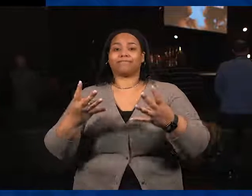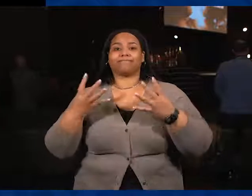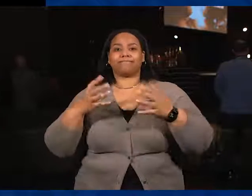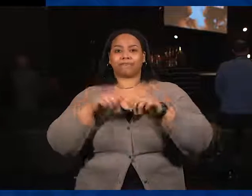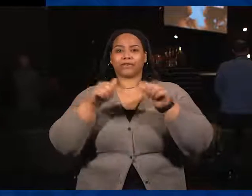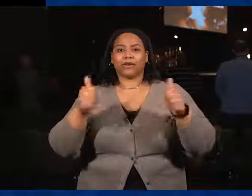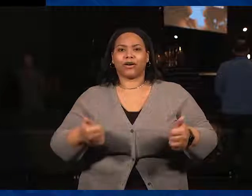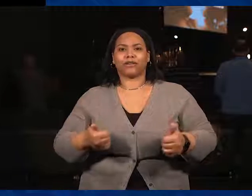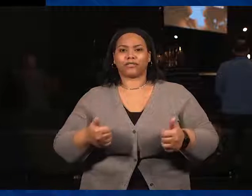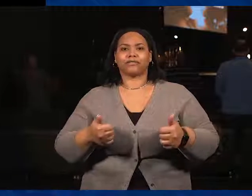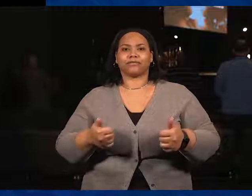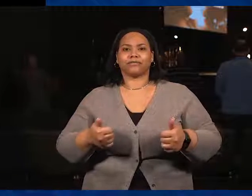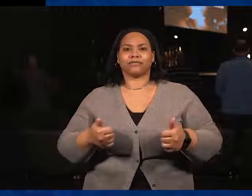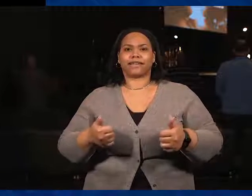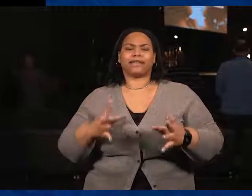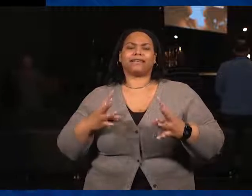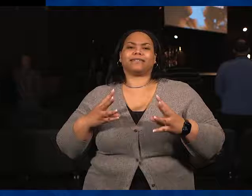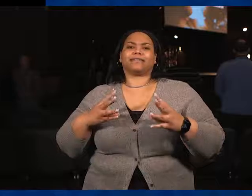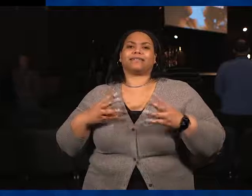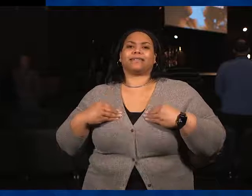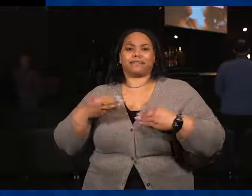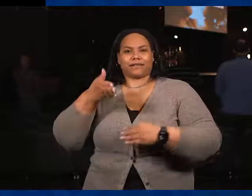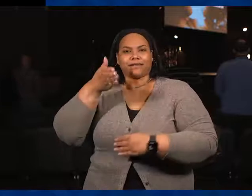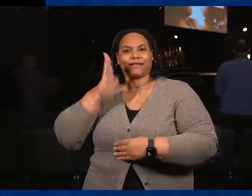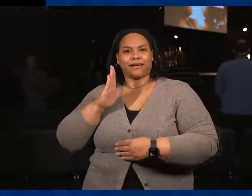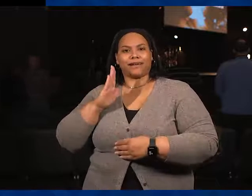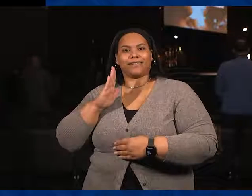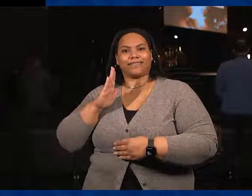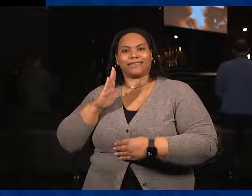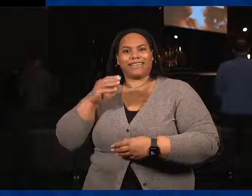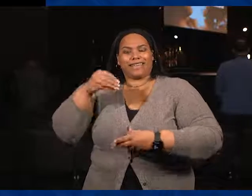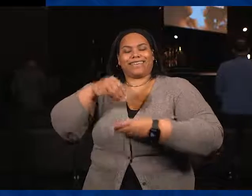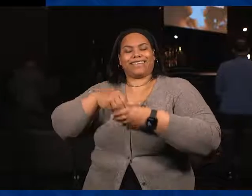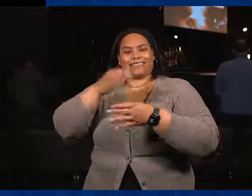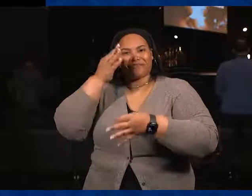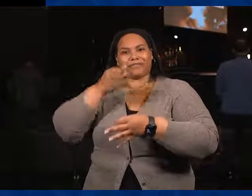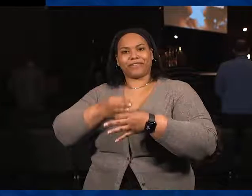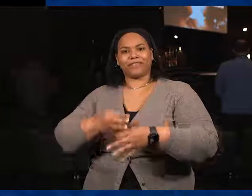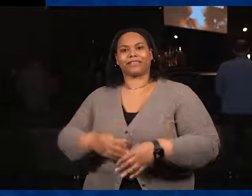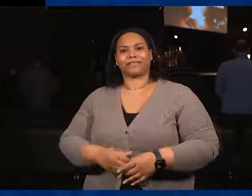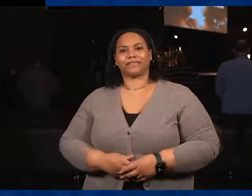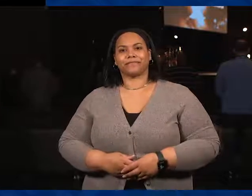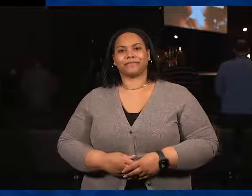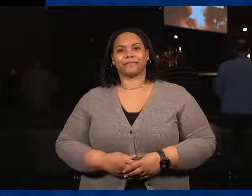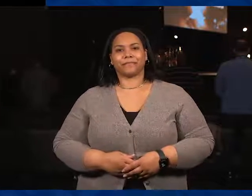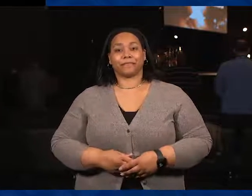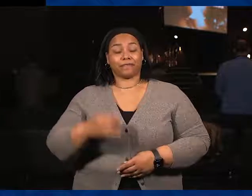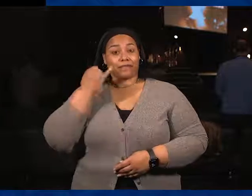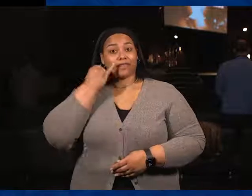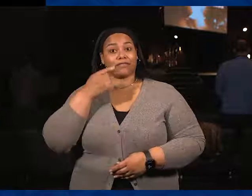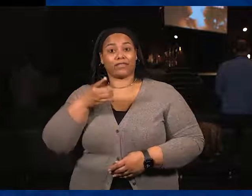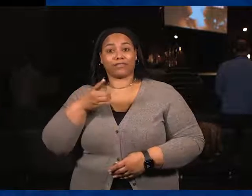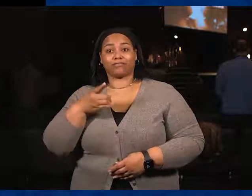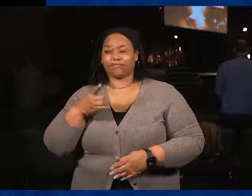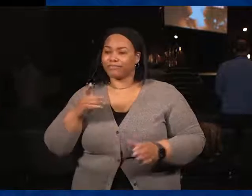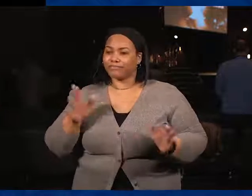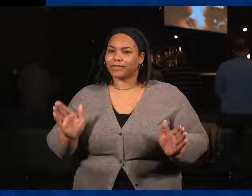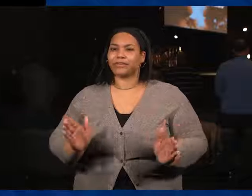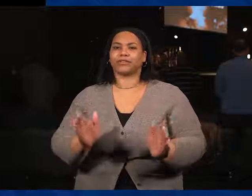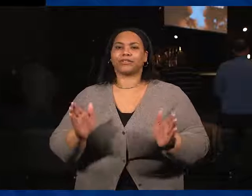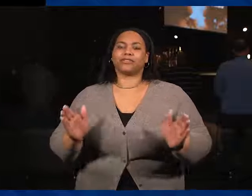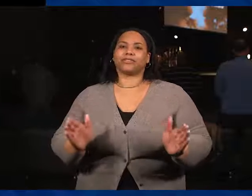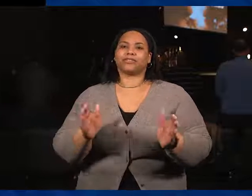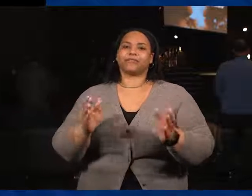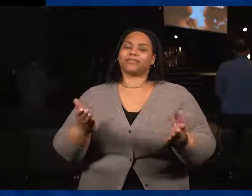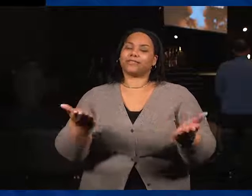the grace of God in faith. If that's you, I want to encourage you to start coming to this